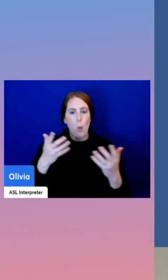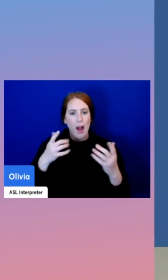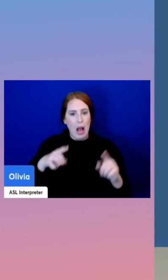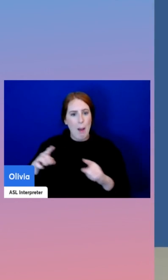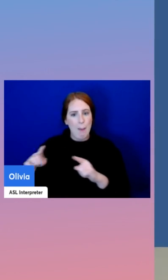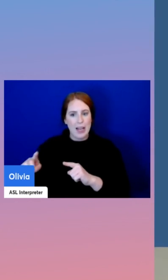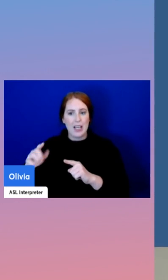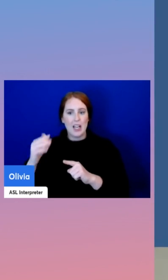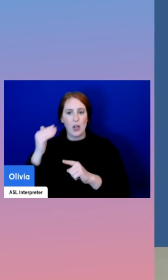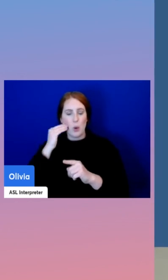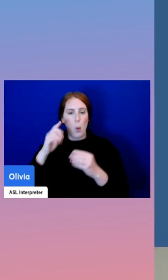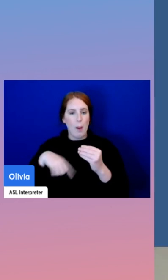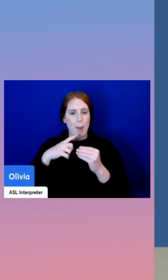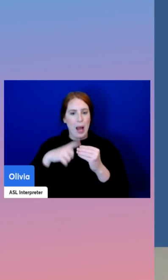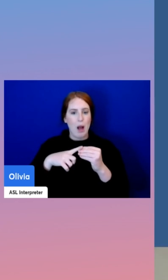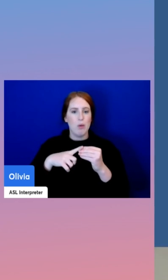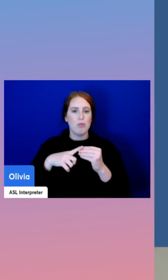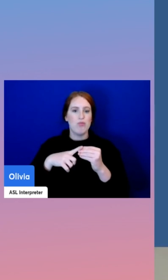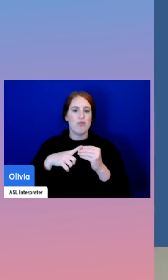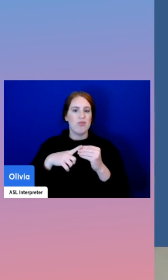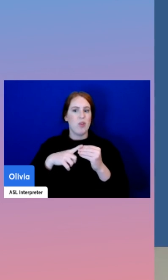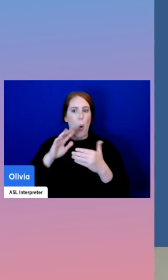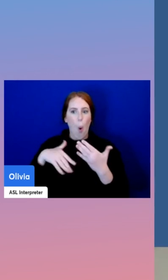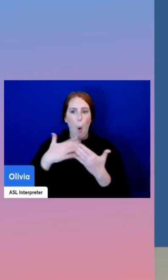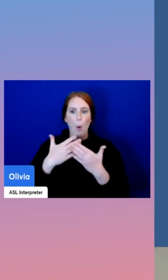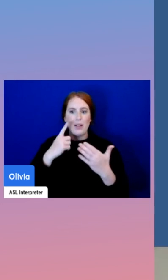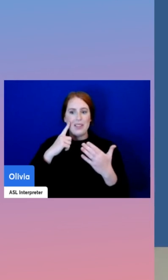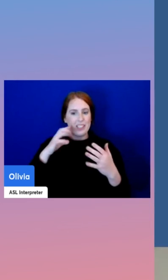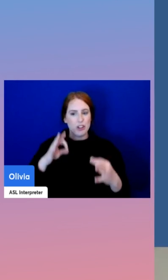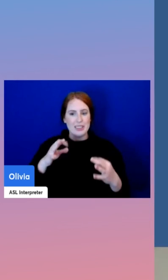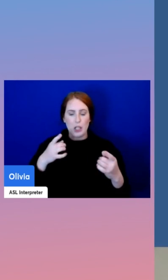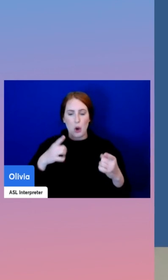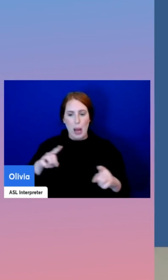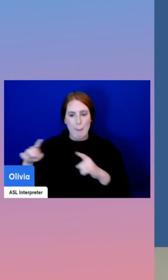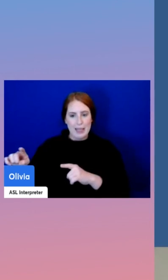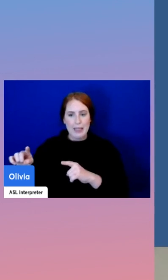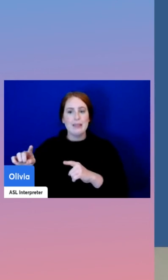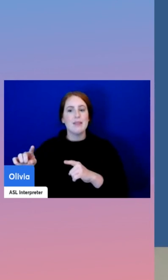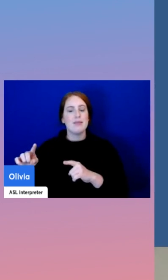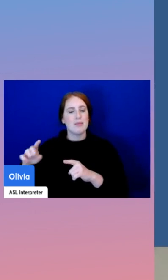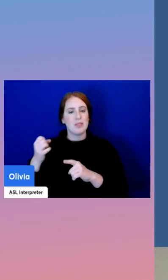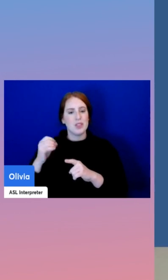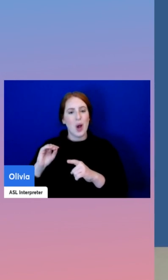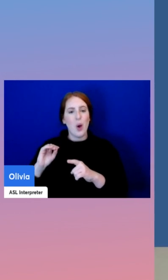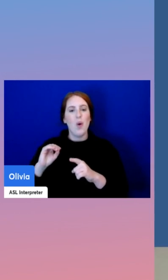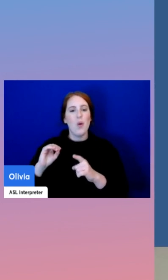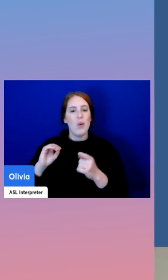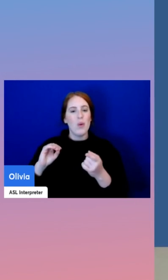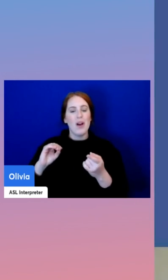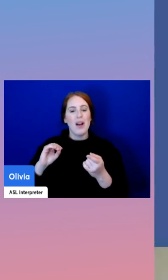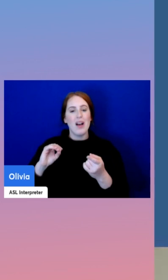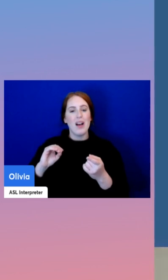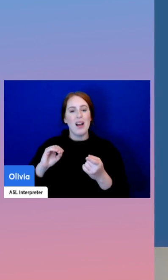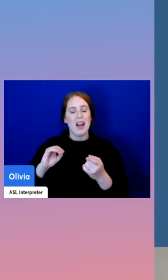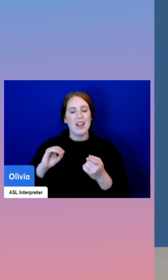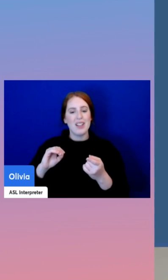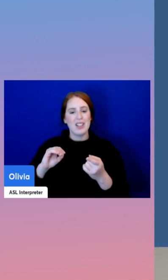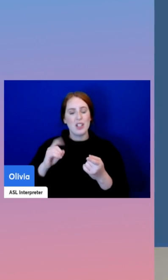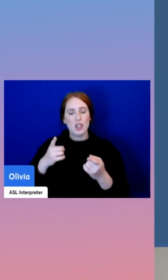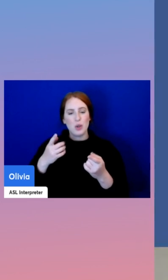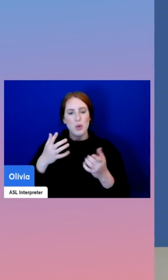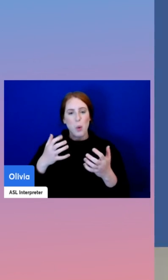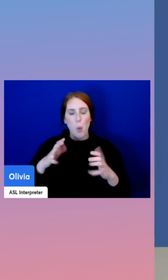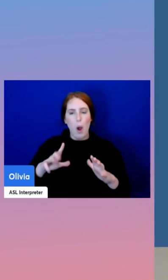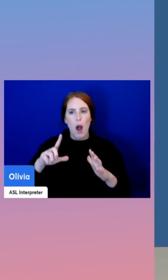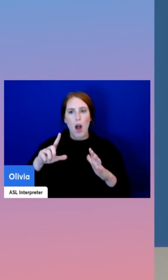decisions that are being made, and ensure that everyone is a part of the decisions too, because you don't want to make decisions from the middle to